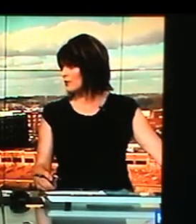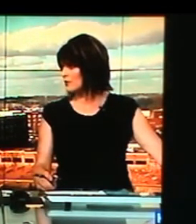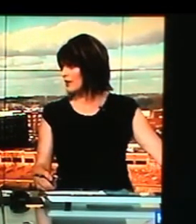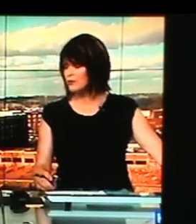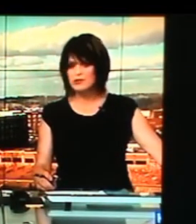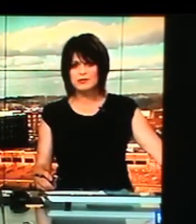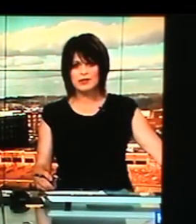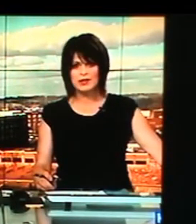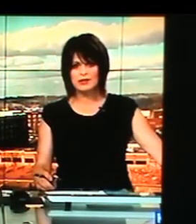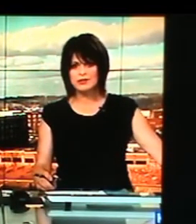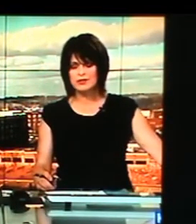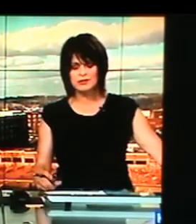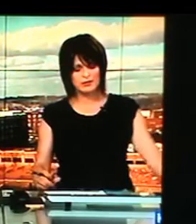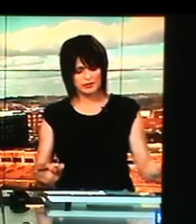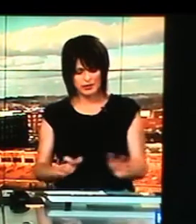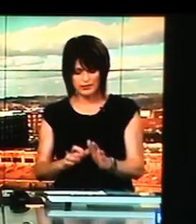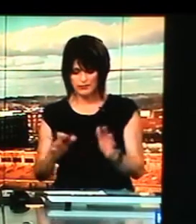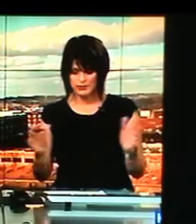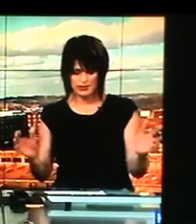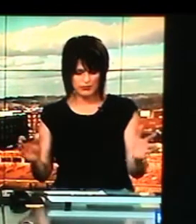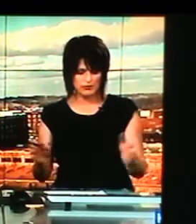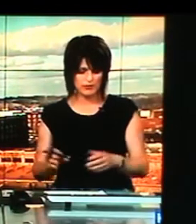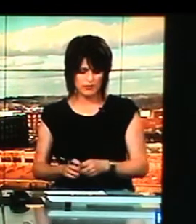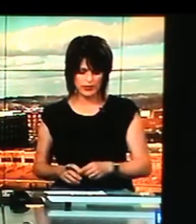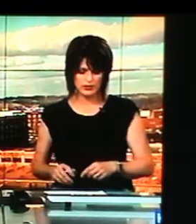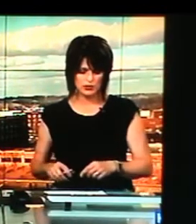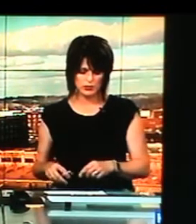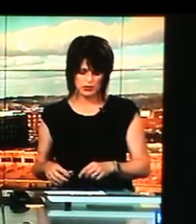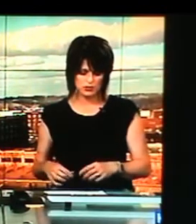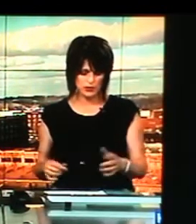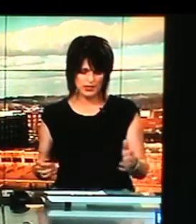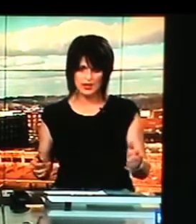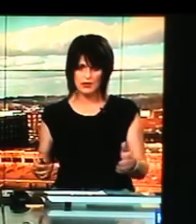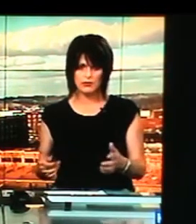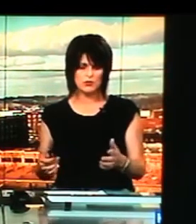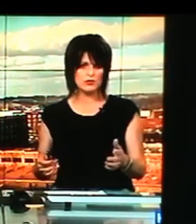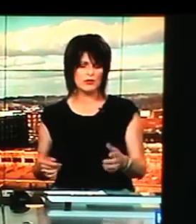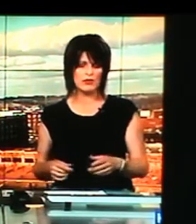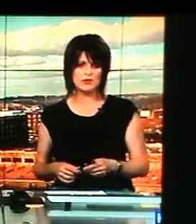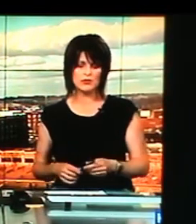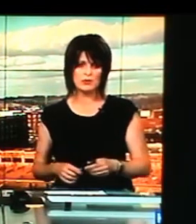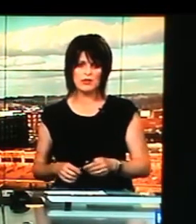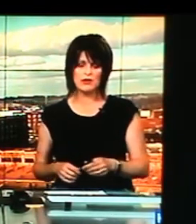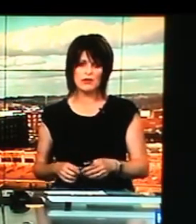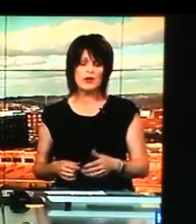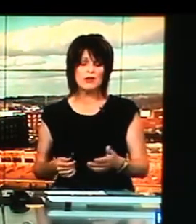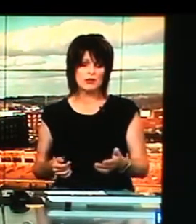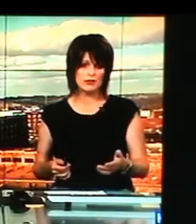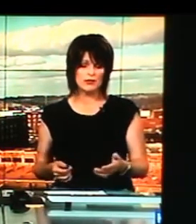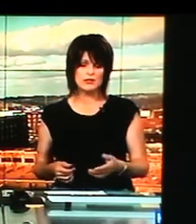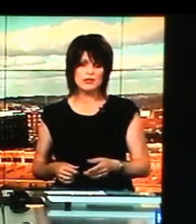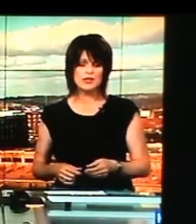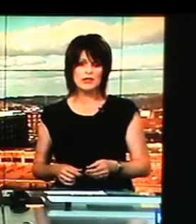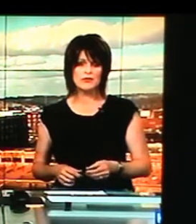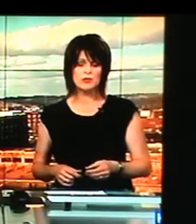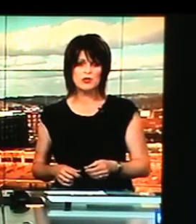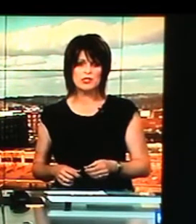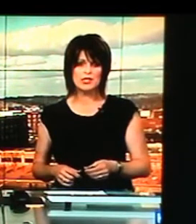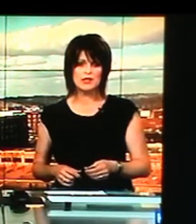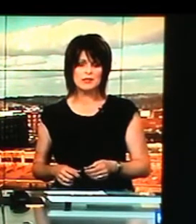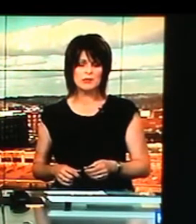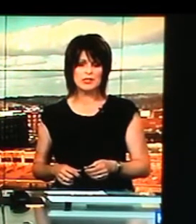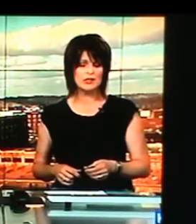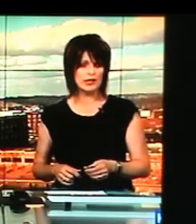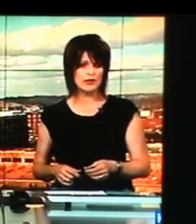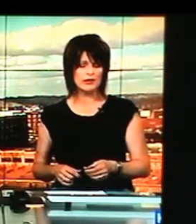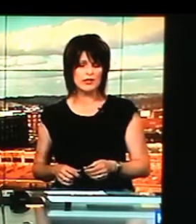the coronavirus and kind of this ever-evolving situation. Right now, you just saw on the screen there is a state of emergency